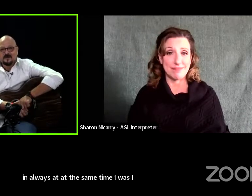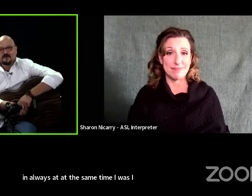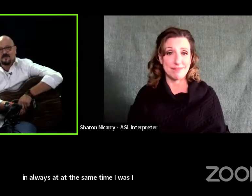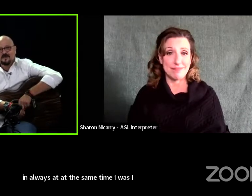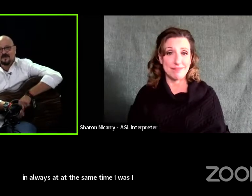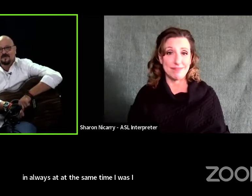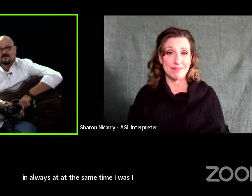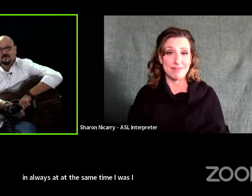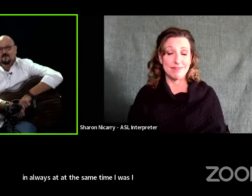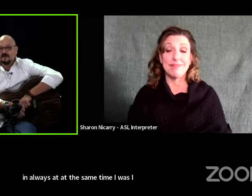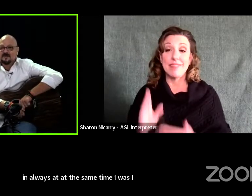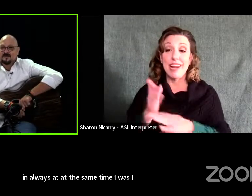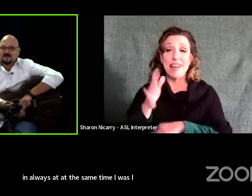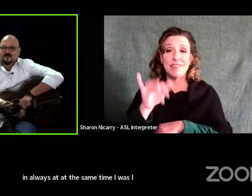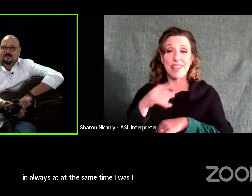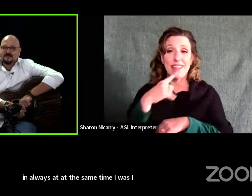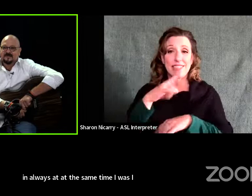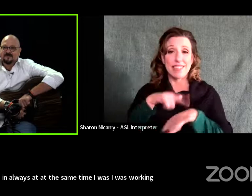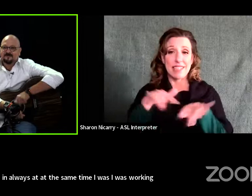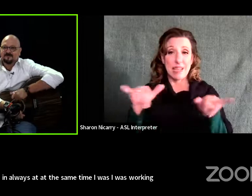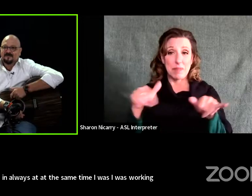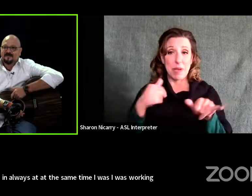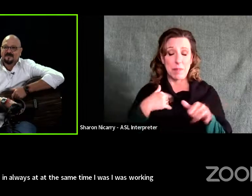I was working on my own projects.